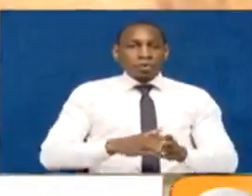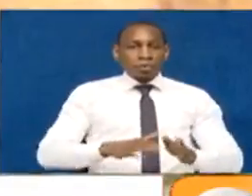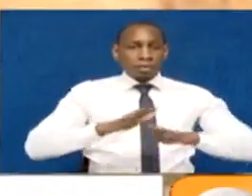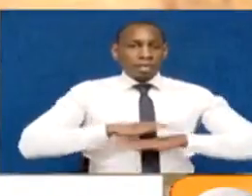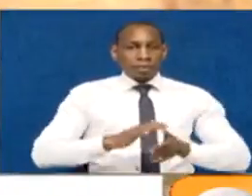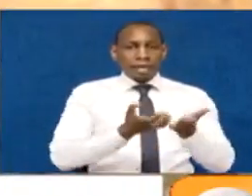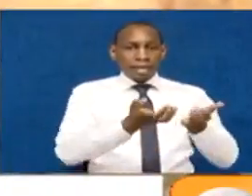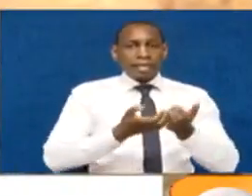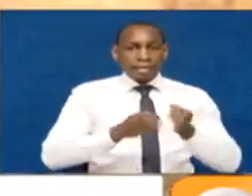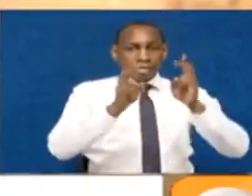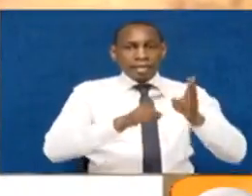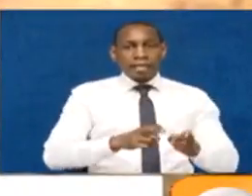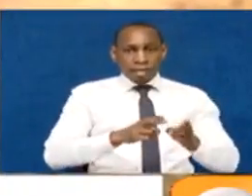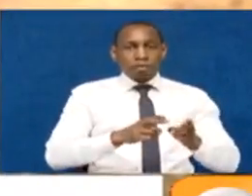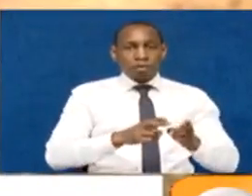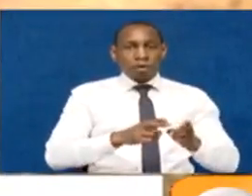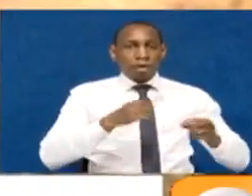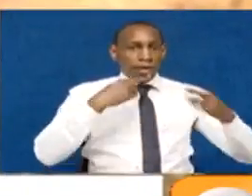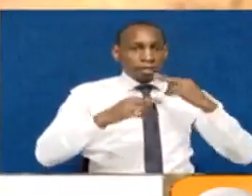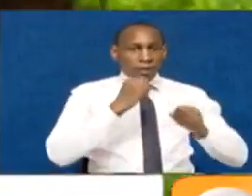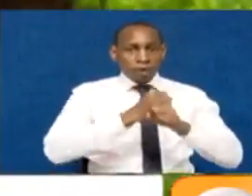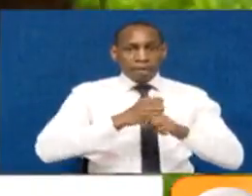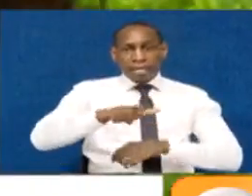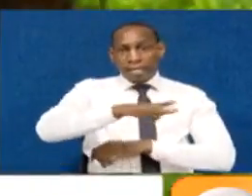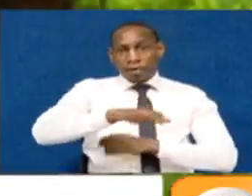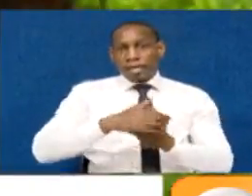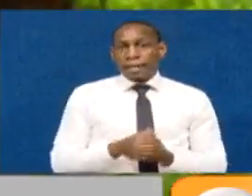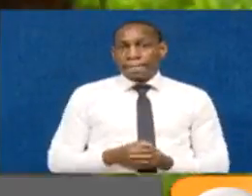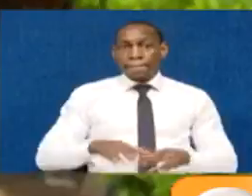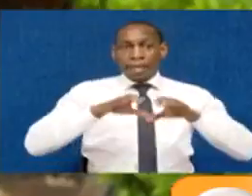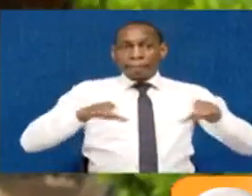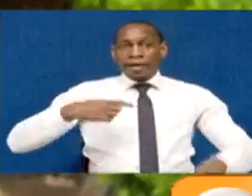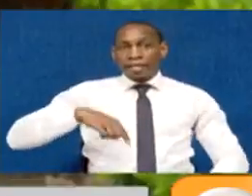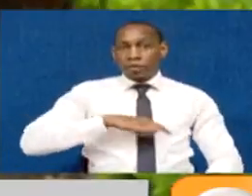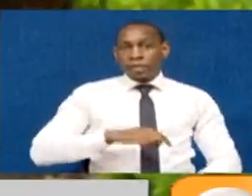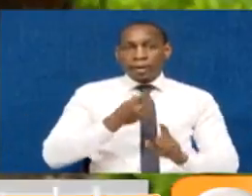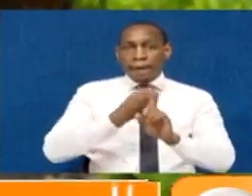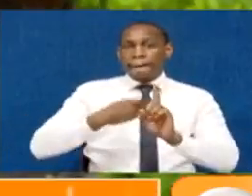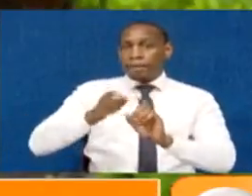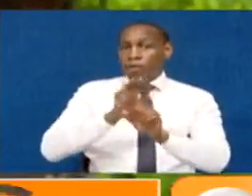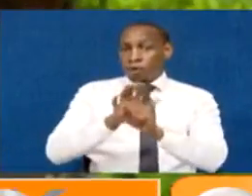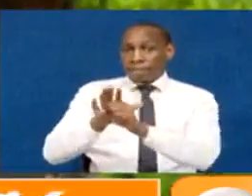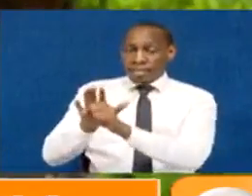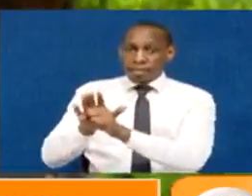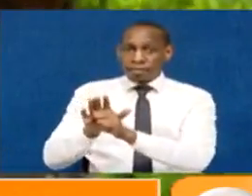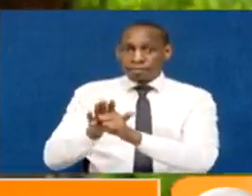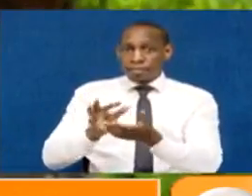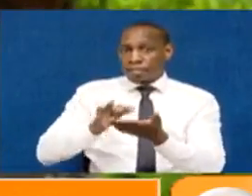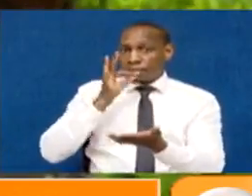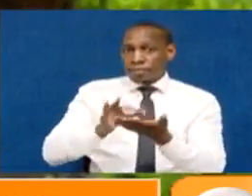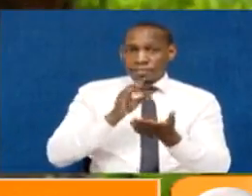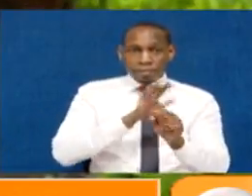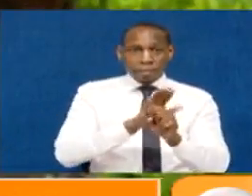by international fast food chains operating locally. Our markets, most of the potato eaten in the